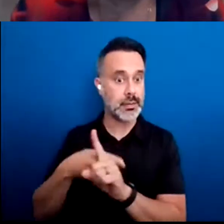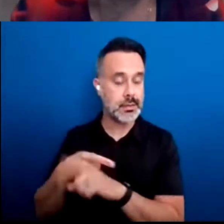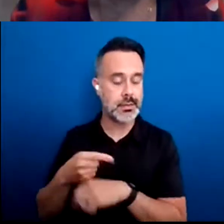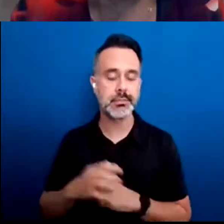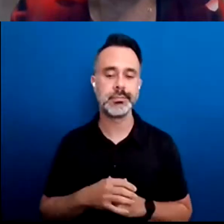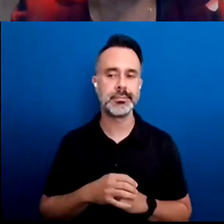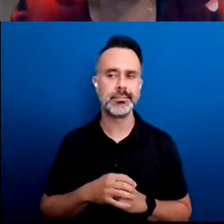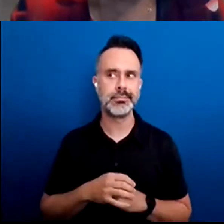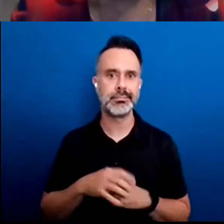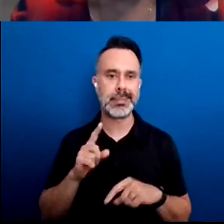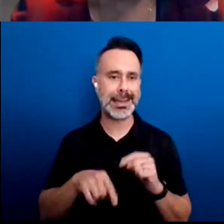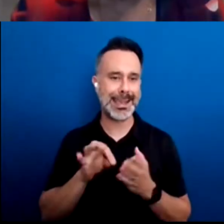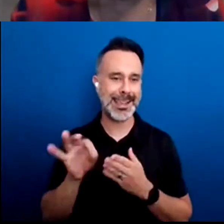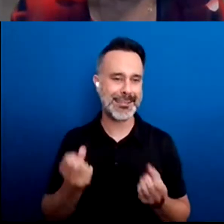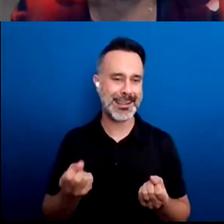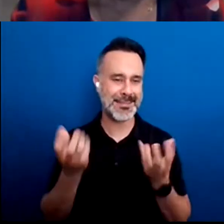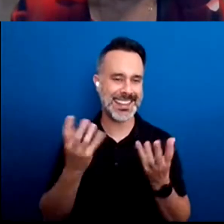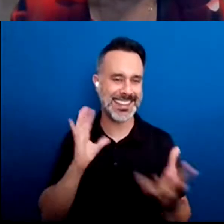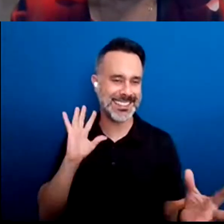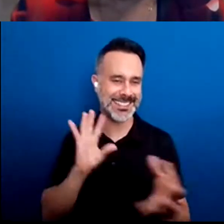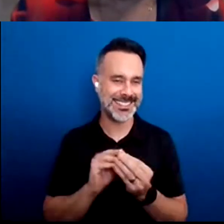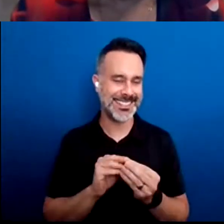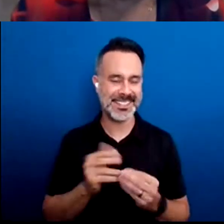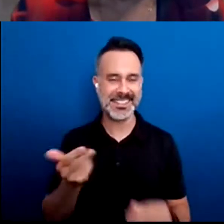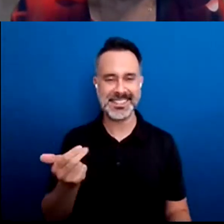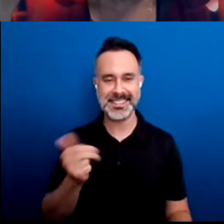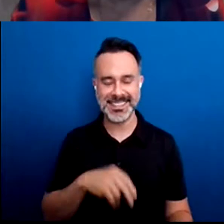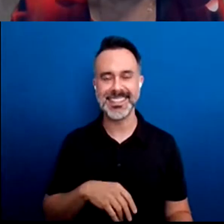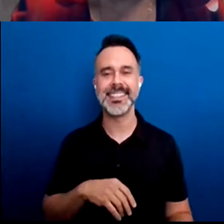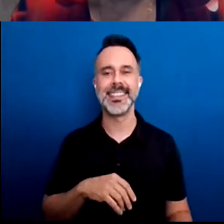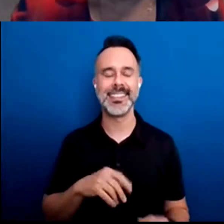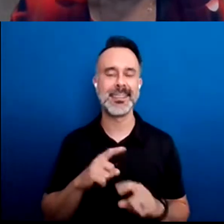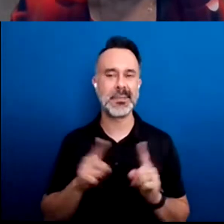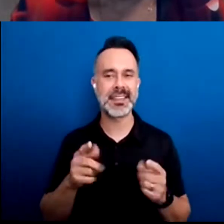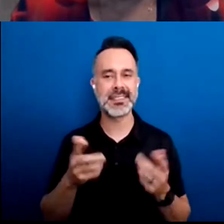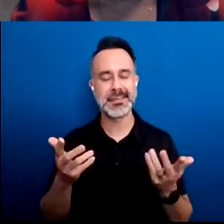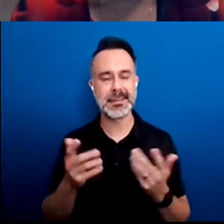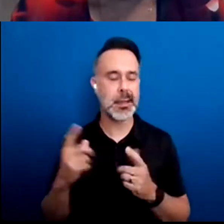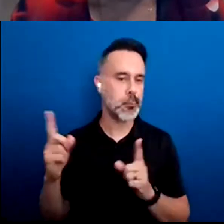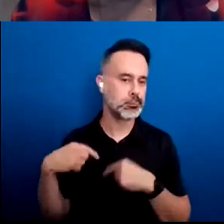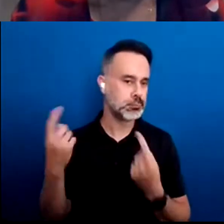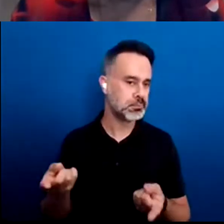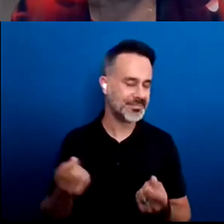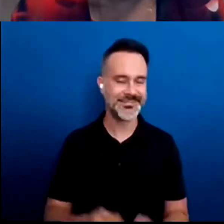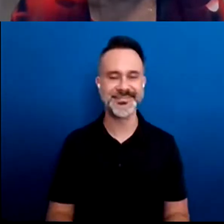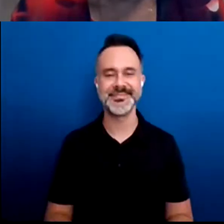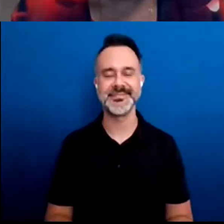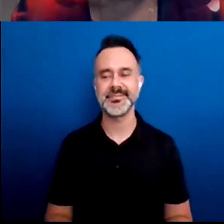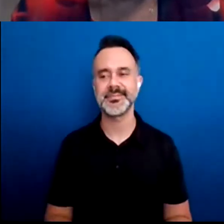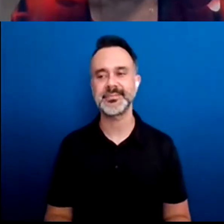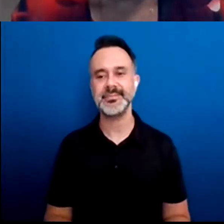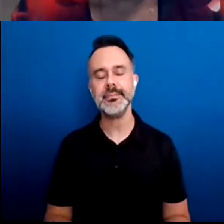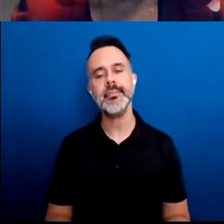keep track of how many of these I've actually done at this point. But, you know, I think it's really